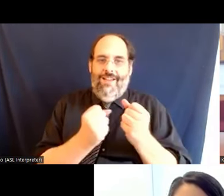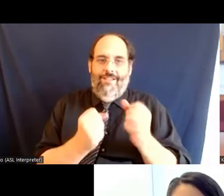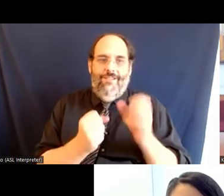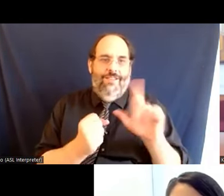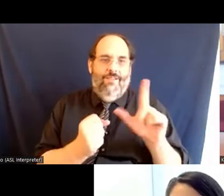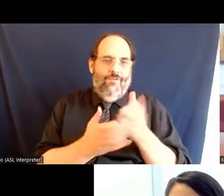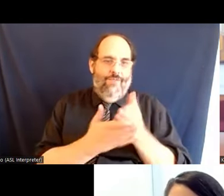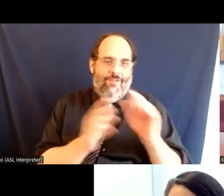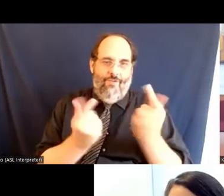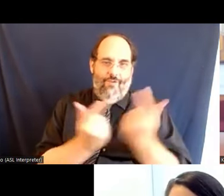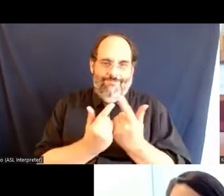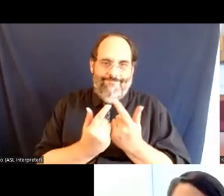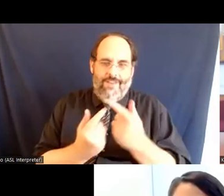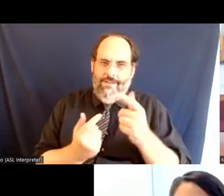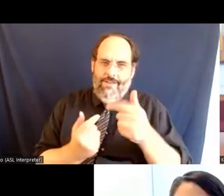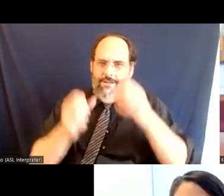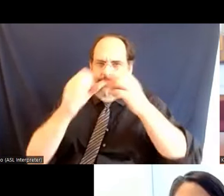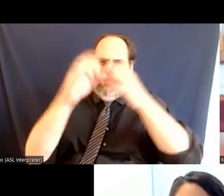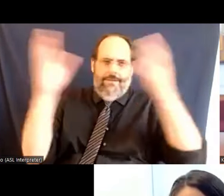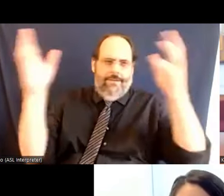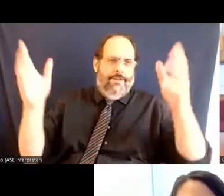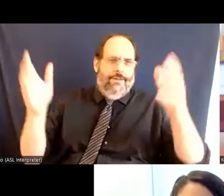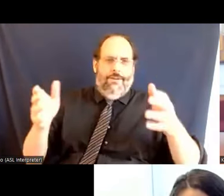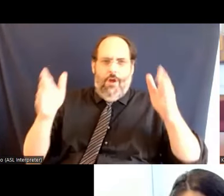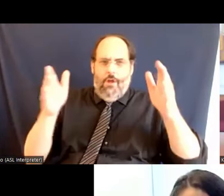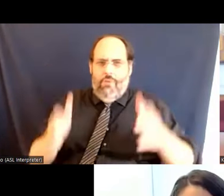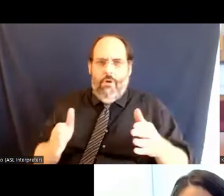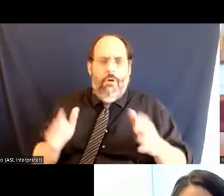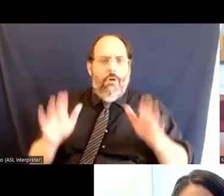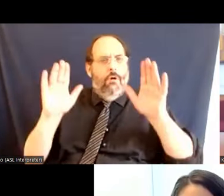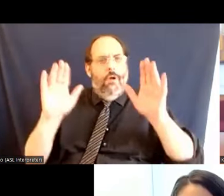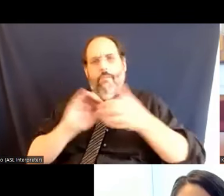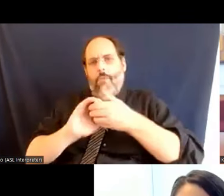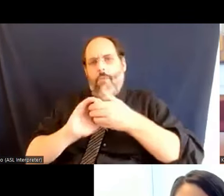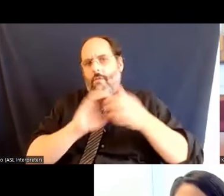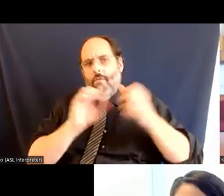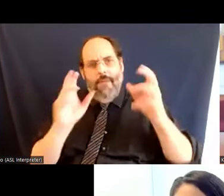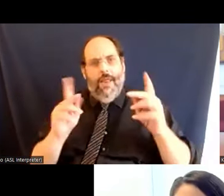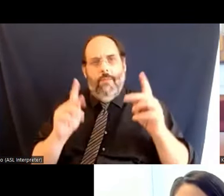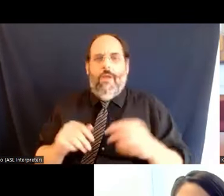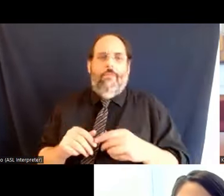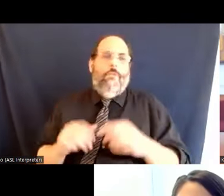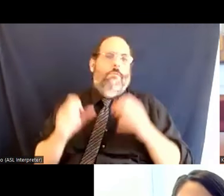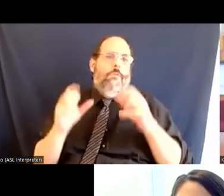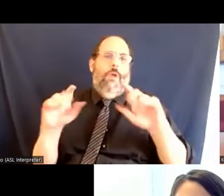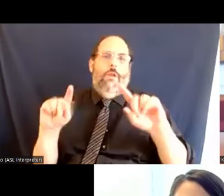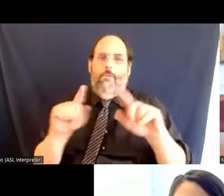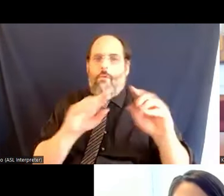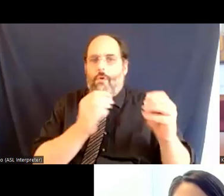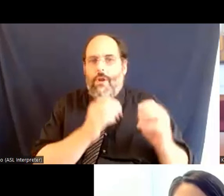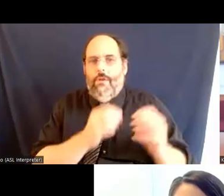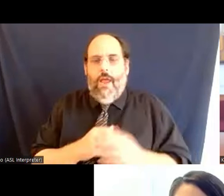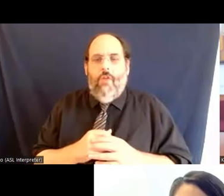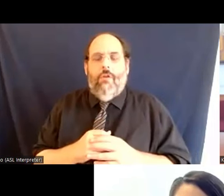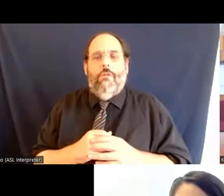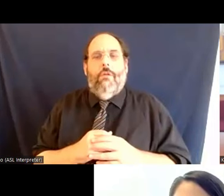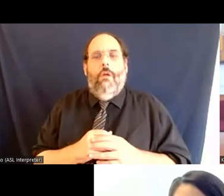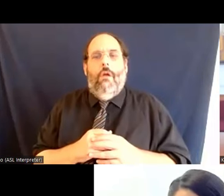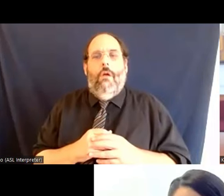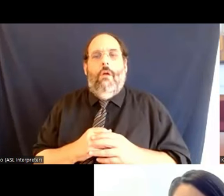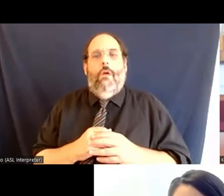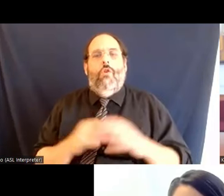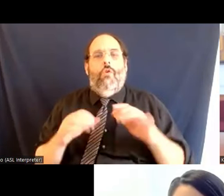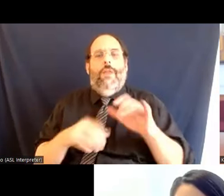rights. You've been a visionary and an amazing partner to so many people and so many organizations on this